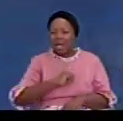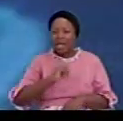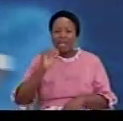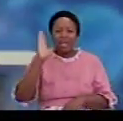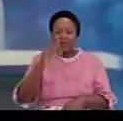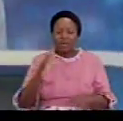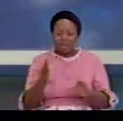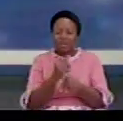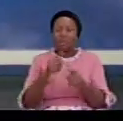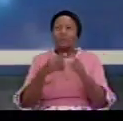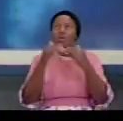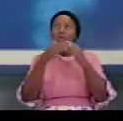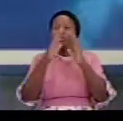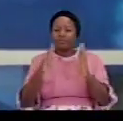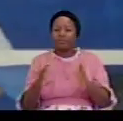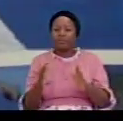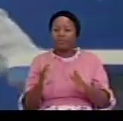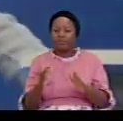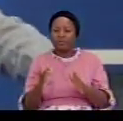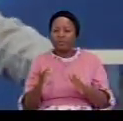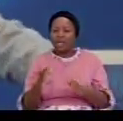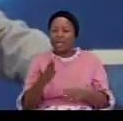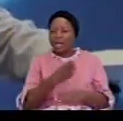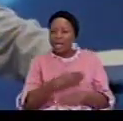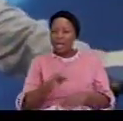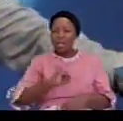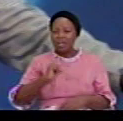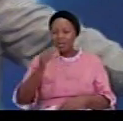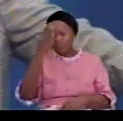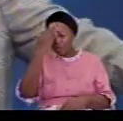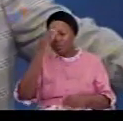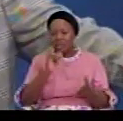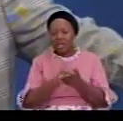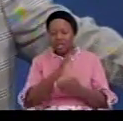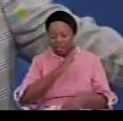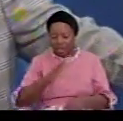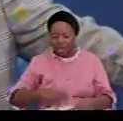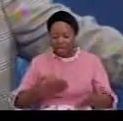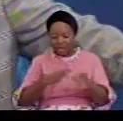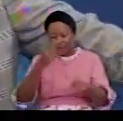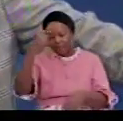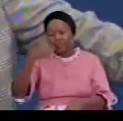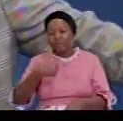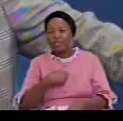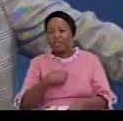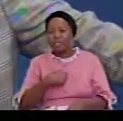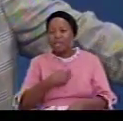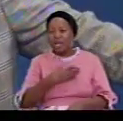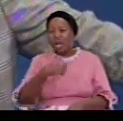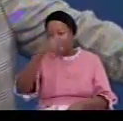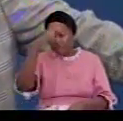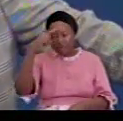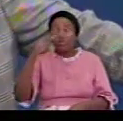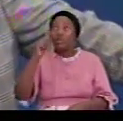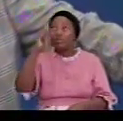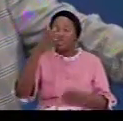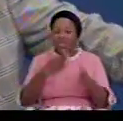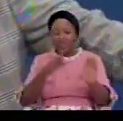to heaven. I realize Christ died for me. And because He died for